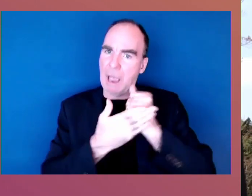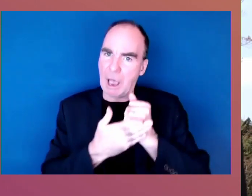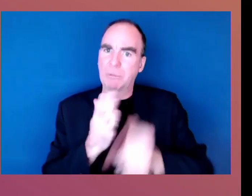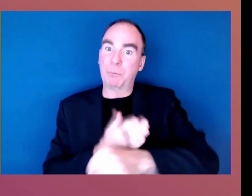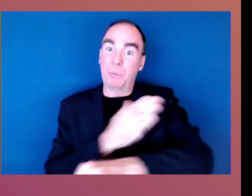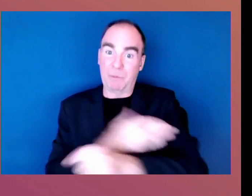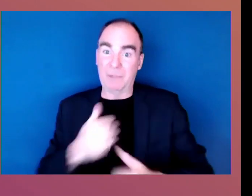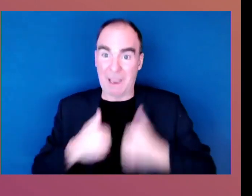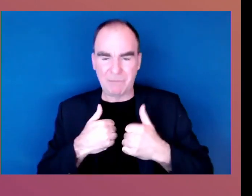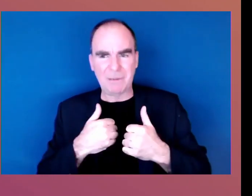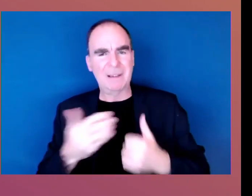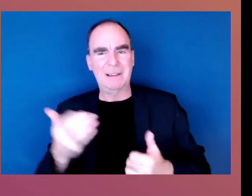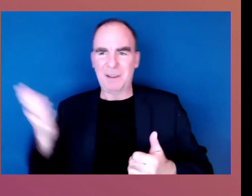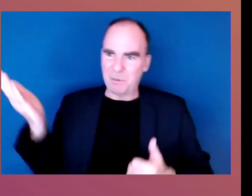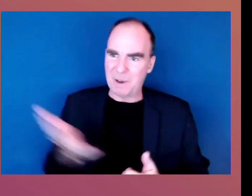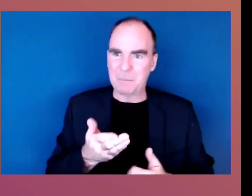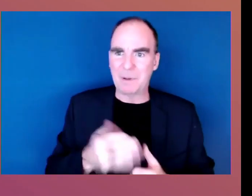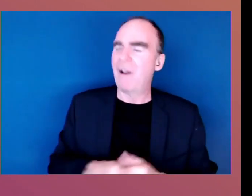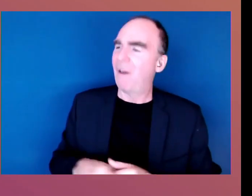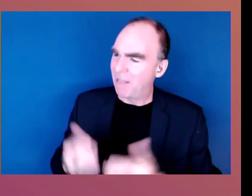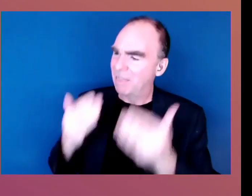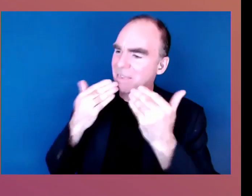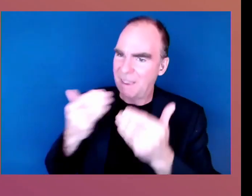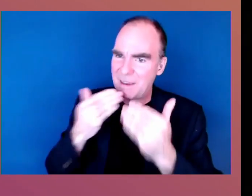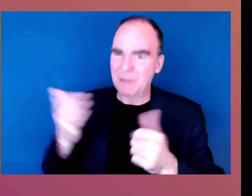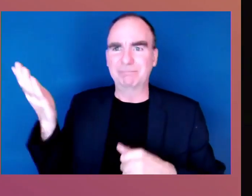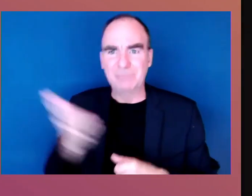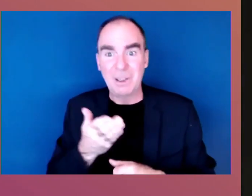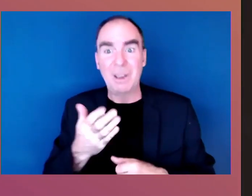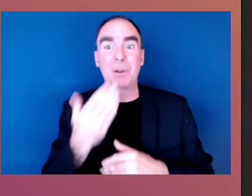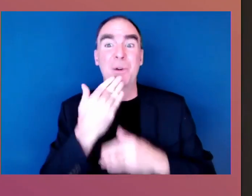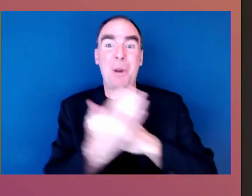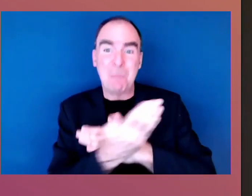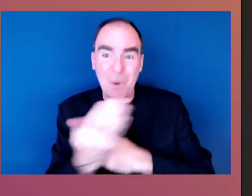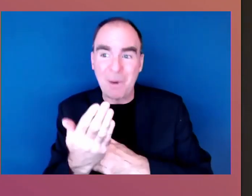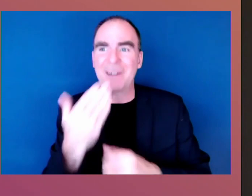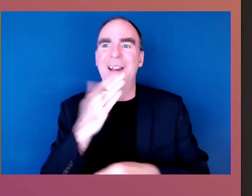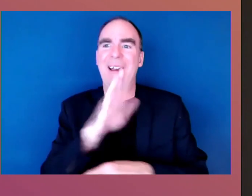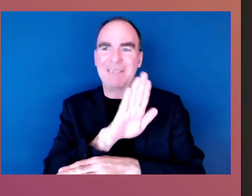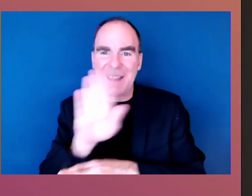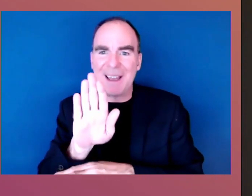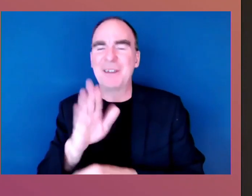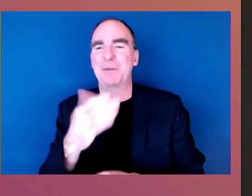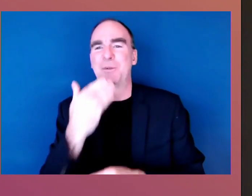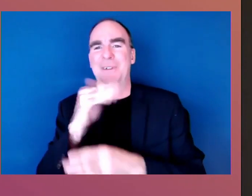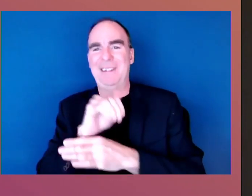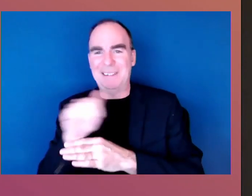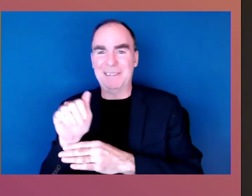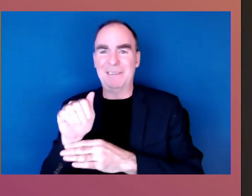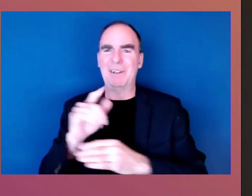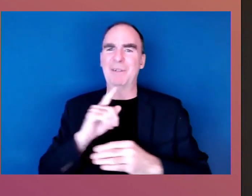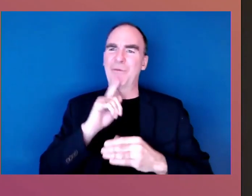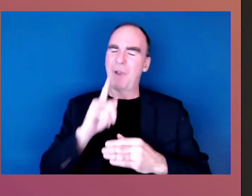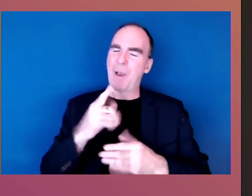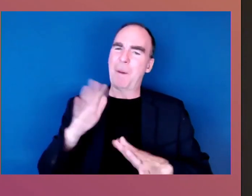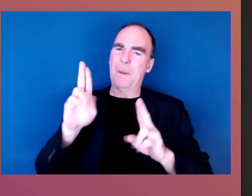Thank you, Kitamura-sensei, for your introduction. Good morning, good afternoon, and good evening. It is a great honor to be